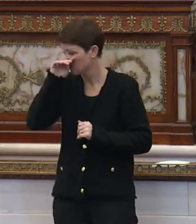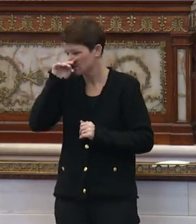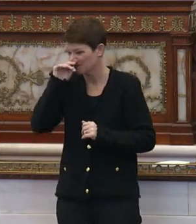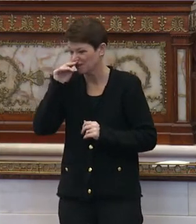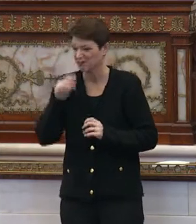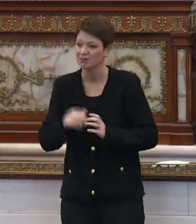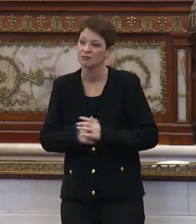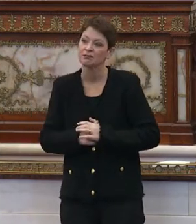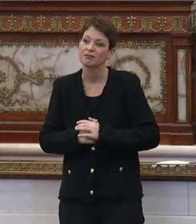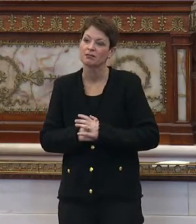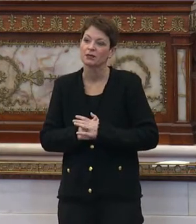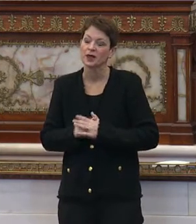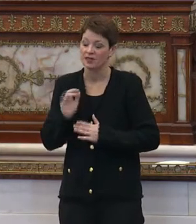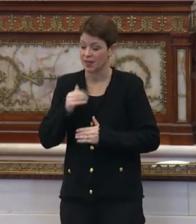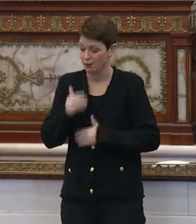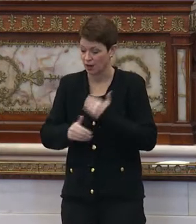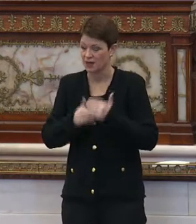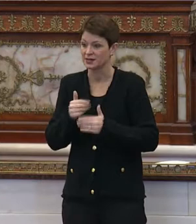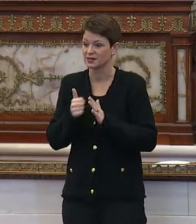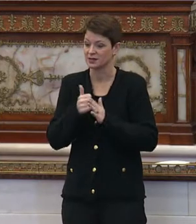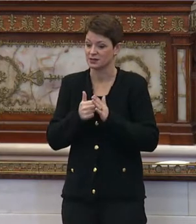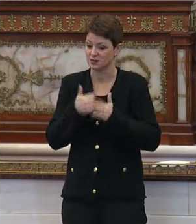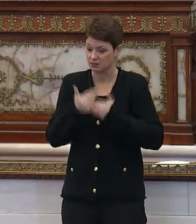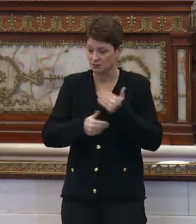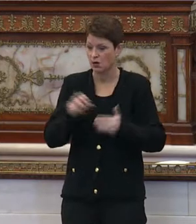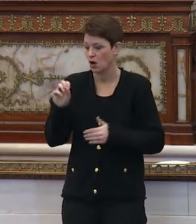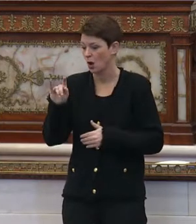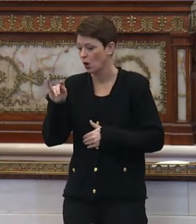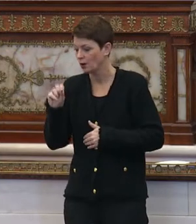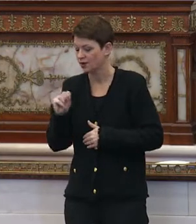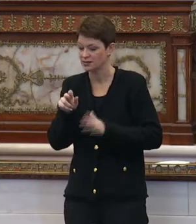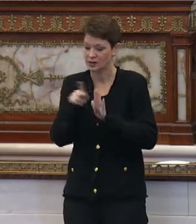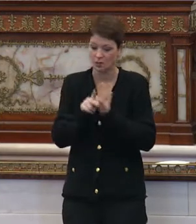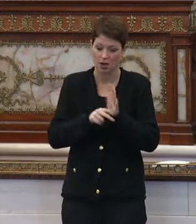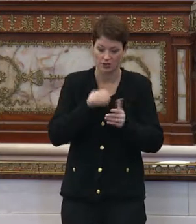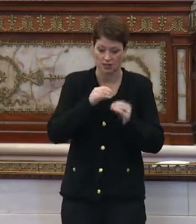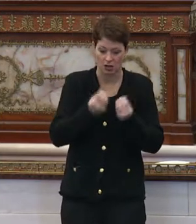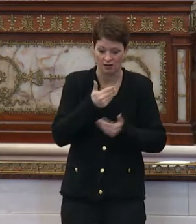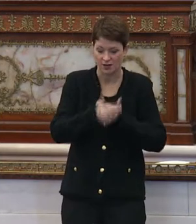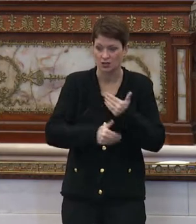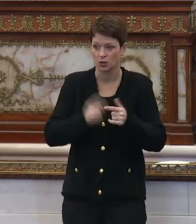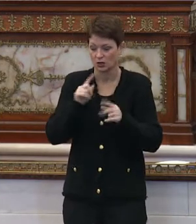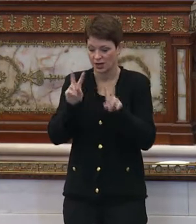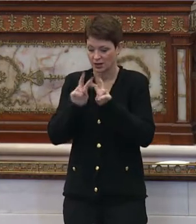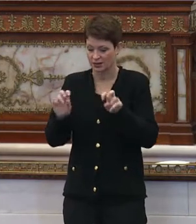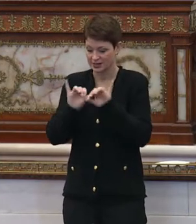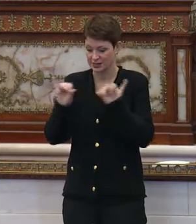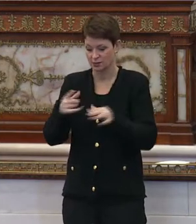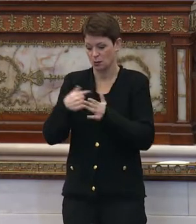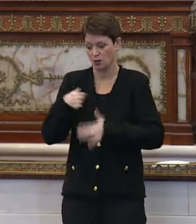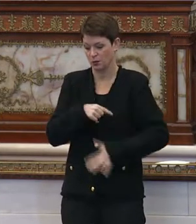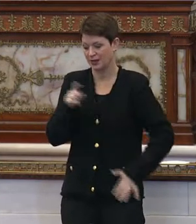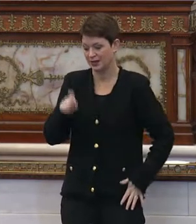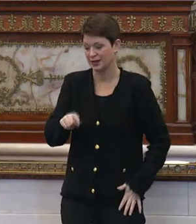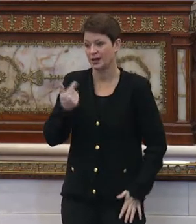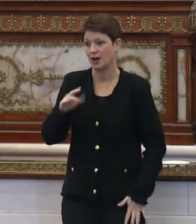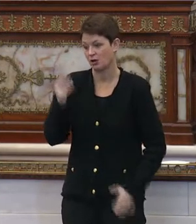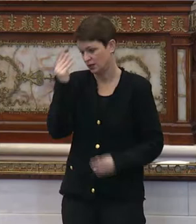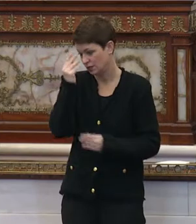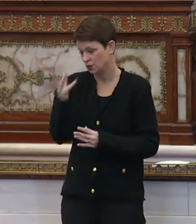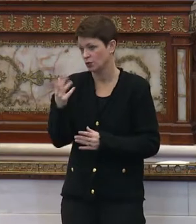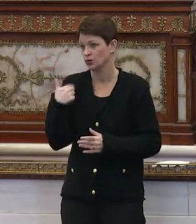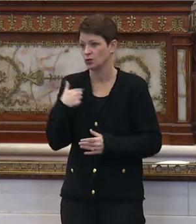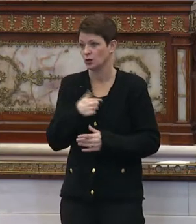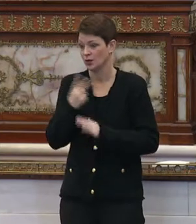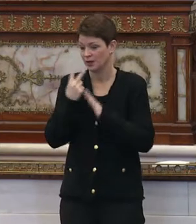That process is underway. The Mayor's Policy Office, OTIS, are looking at our project delivery system and what do we need. So I already mentioned that